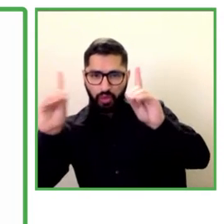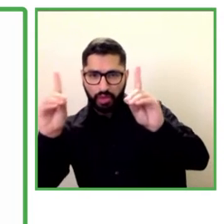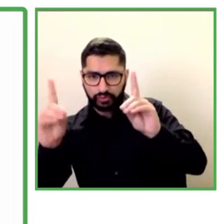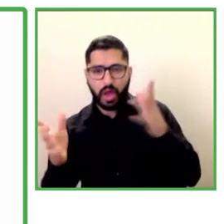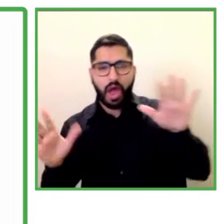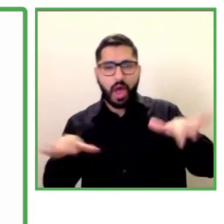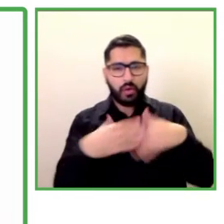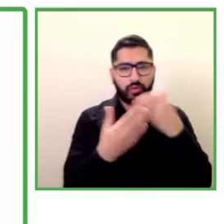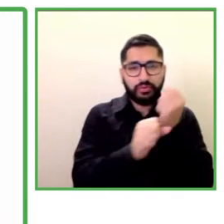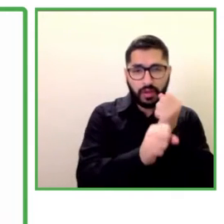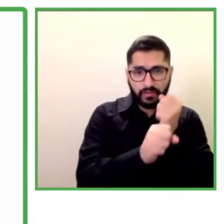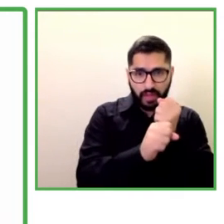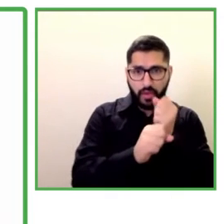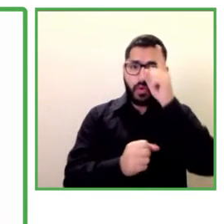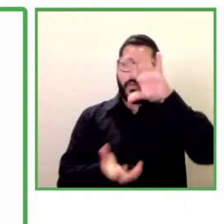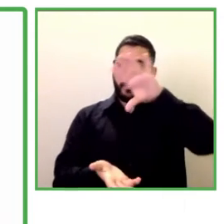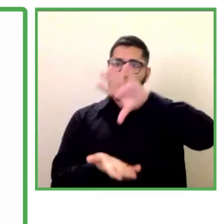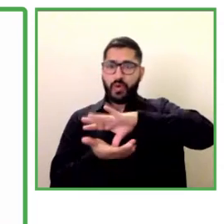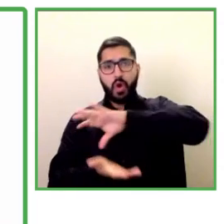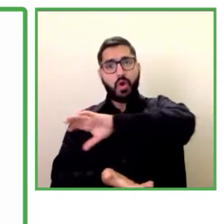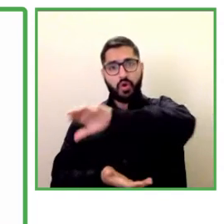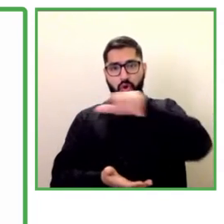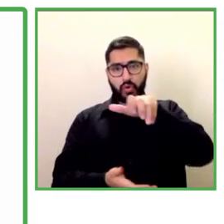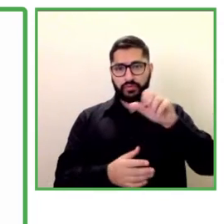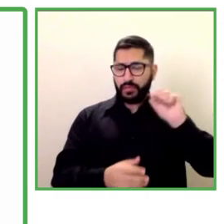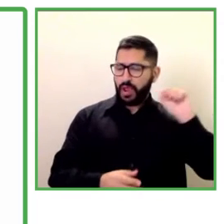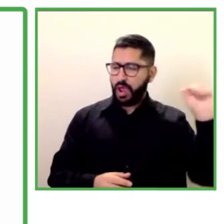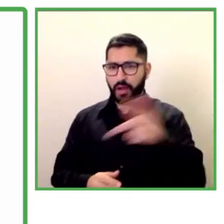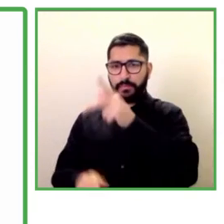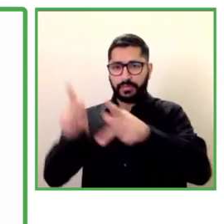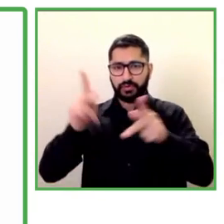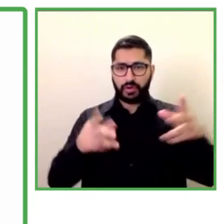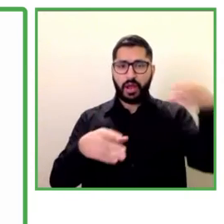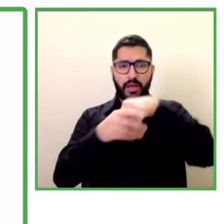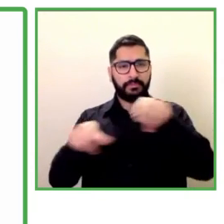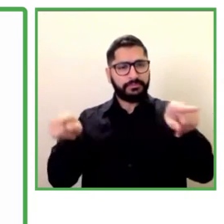achieve a country where everyone can have the same opportunities?